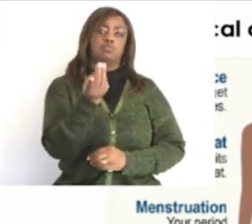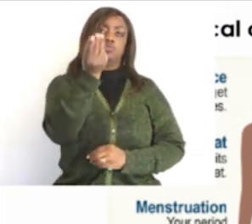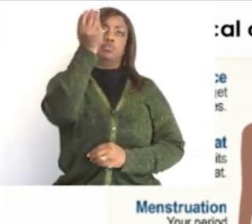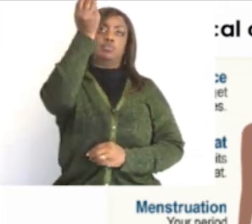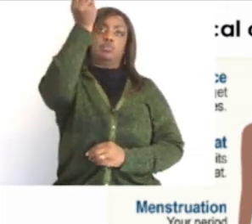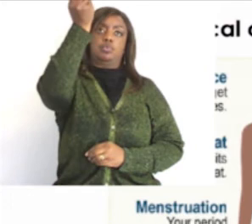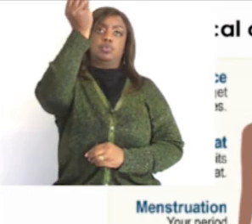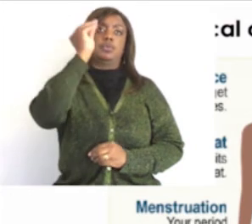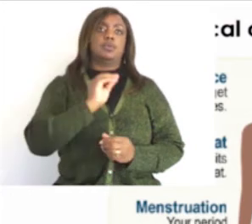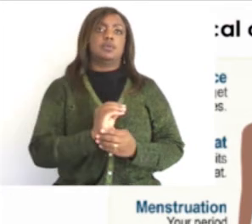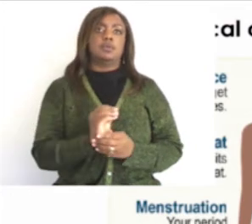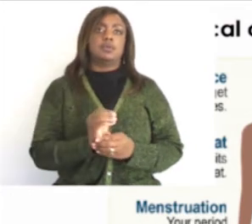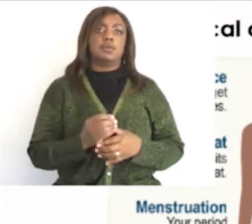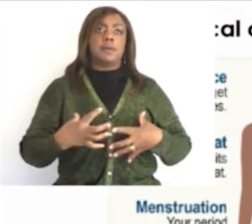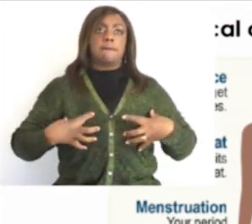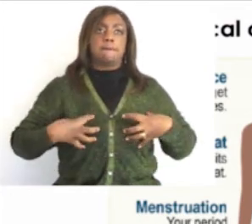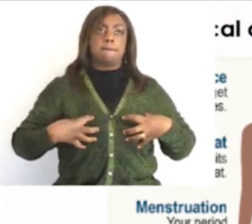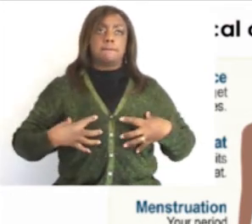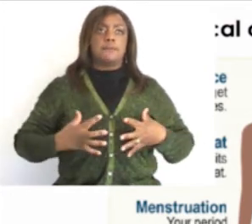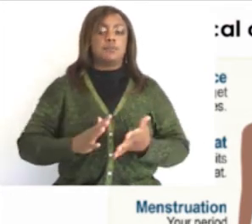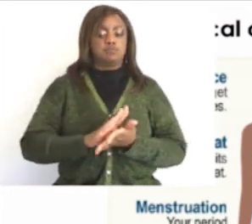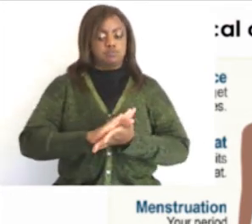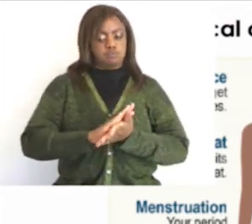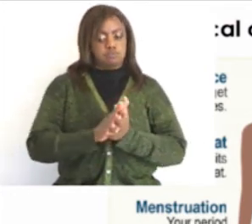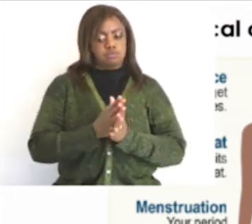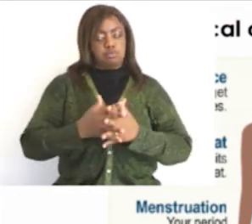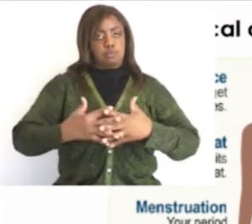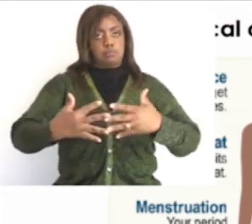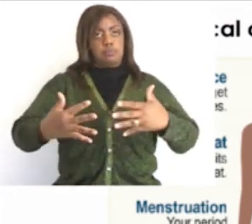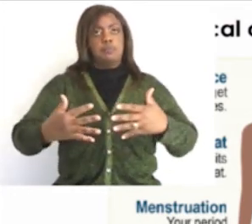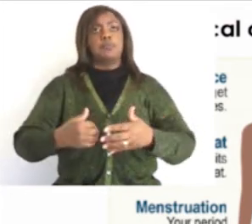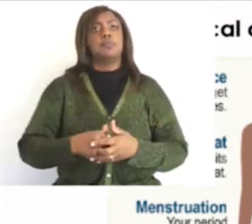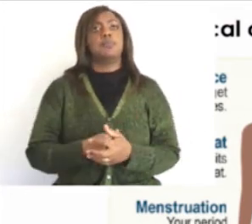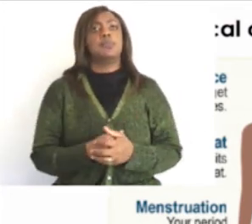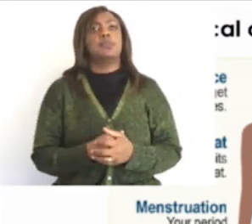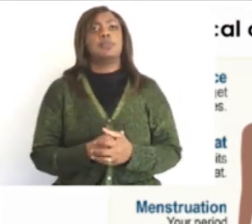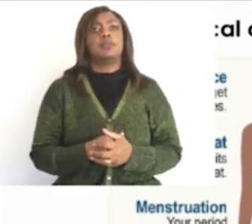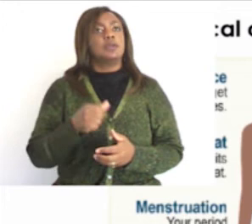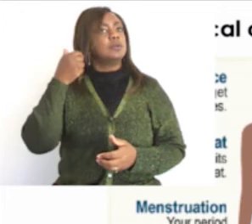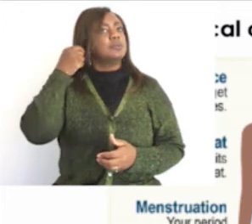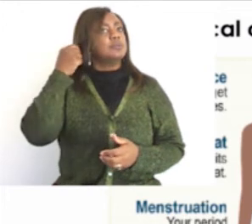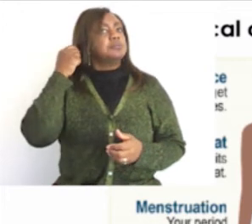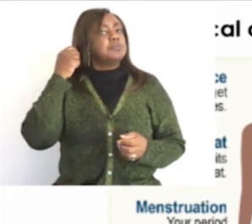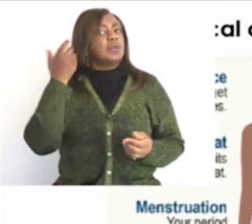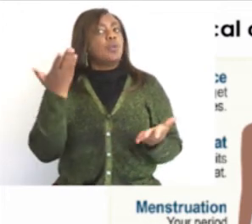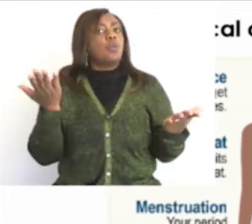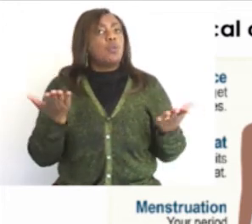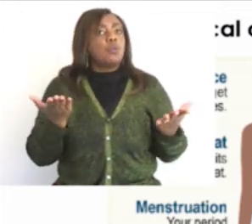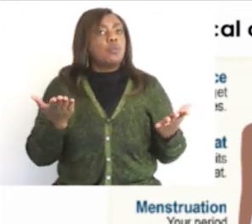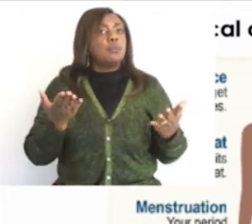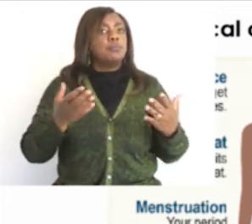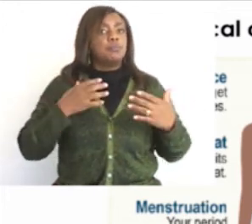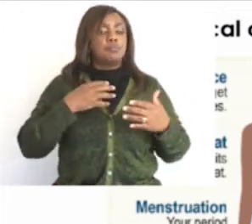taller. Breast, the breast will grow or develop. Hair, you will be able to grow